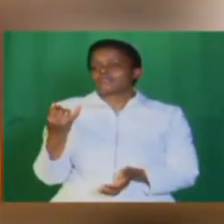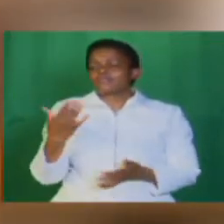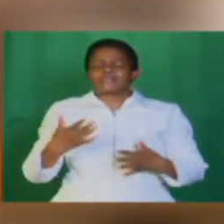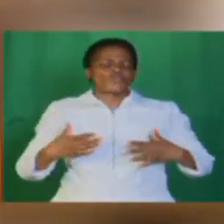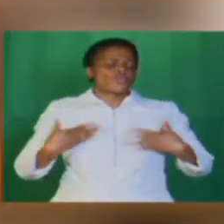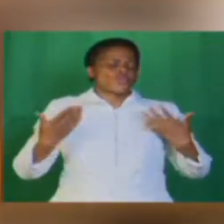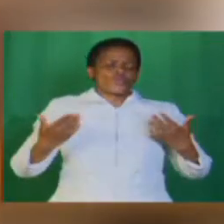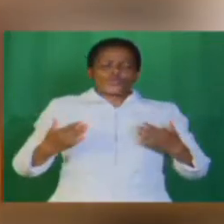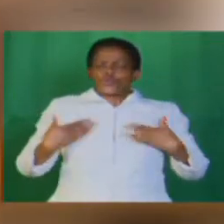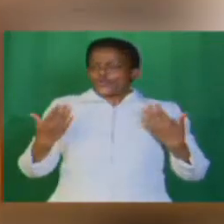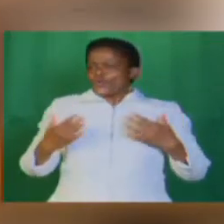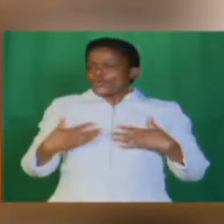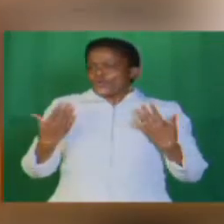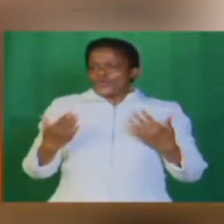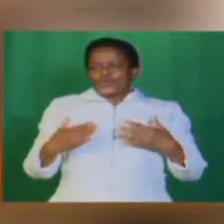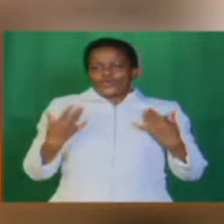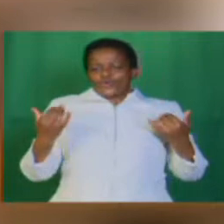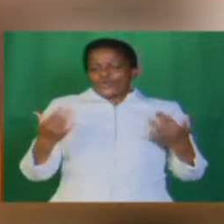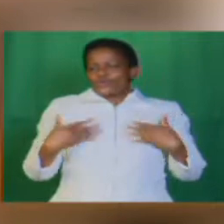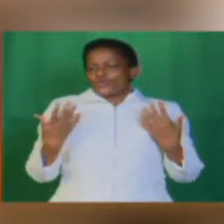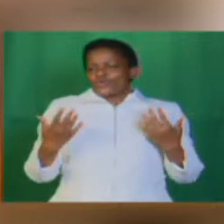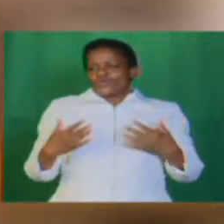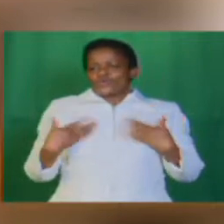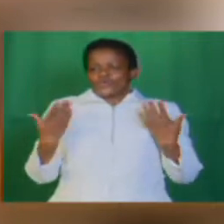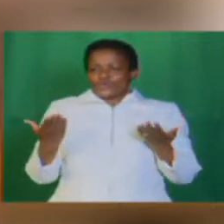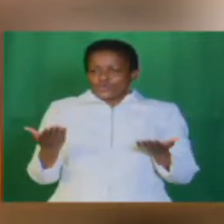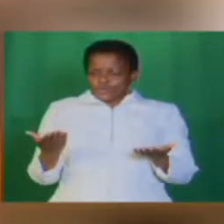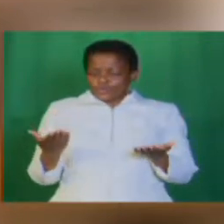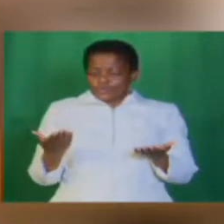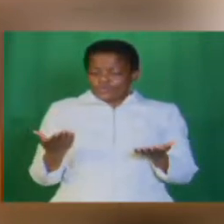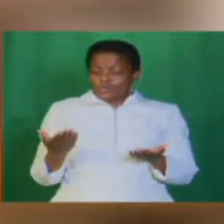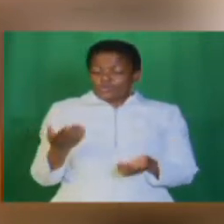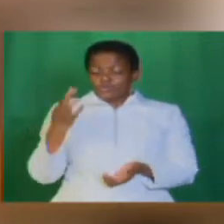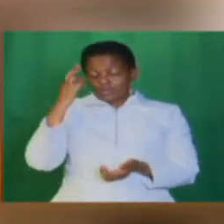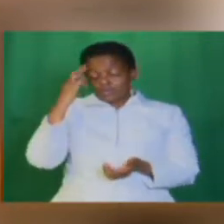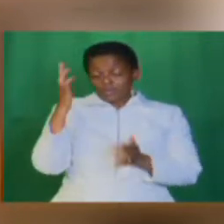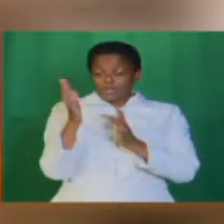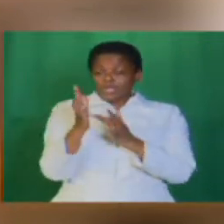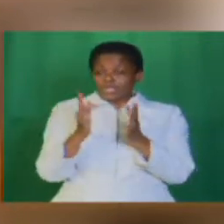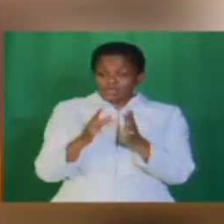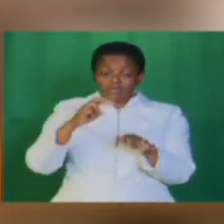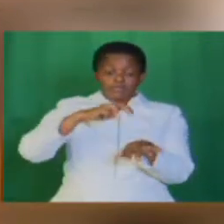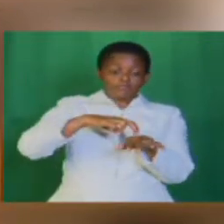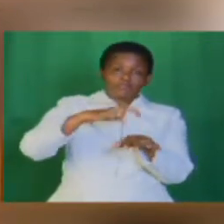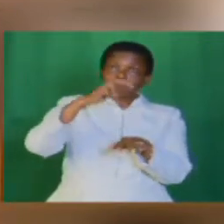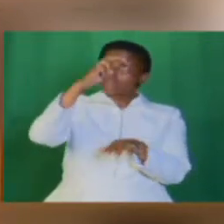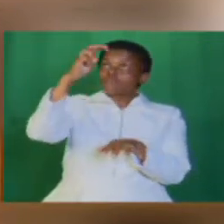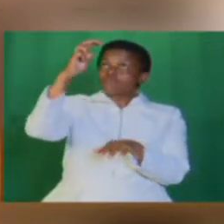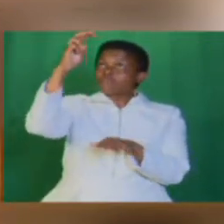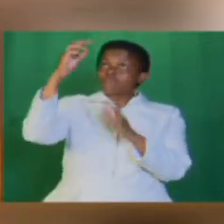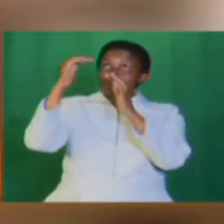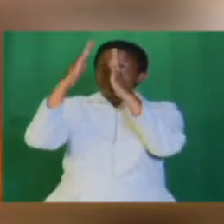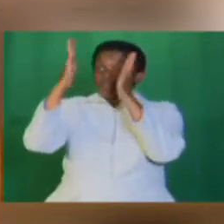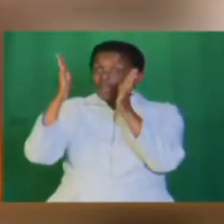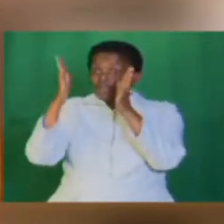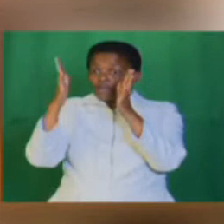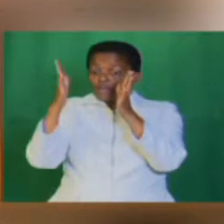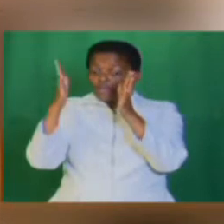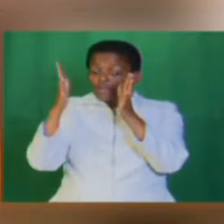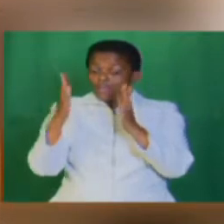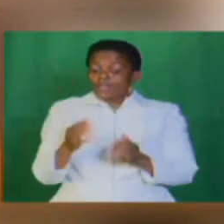that Jesus Christ left his apostles, but they returned with great